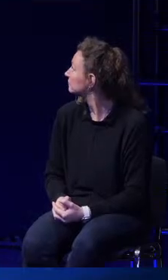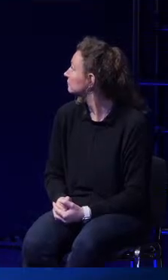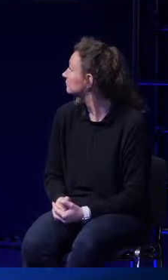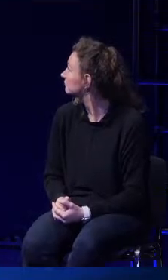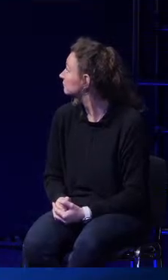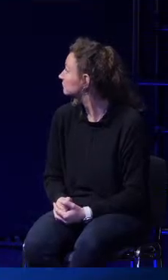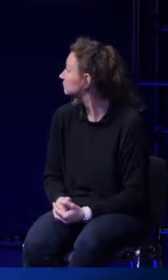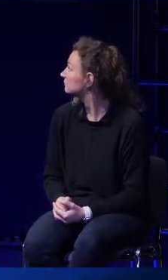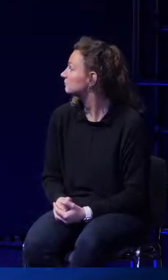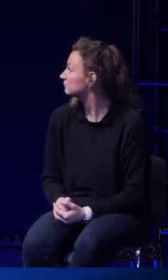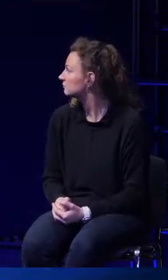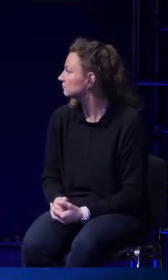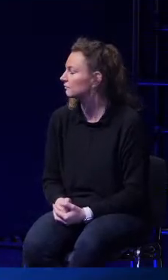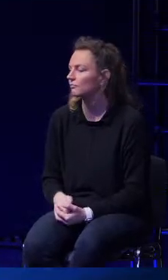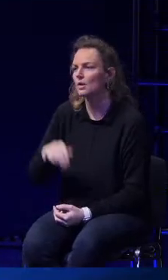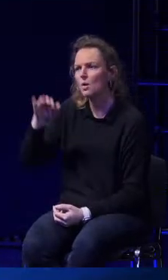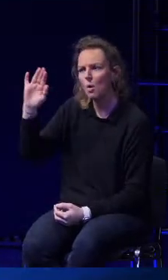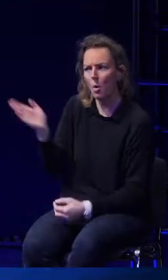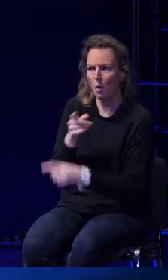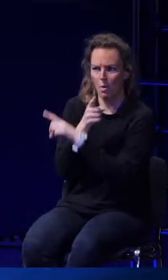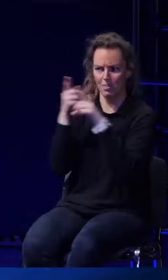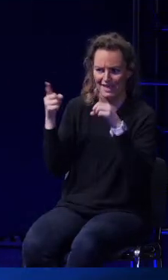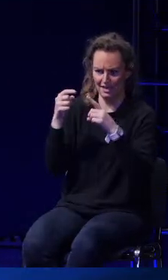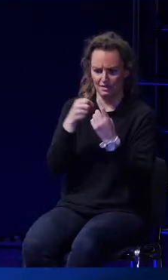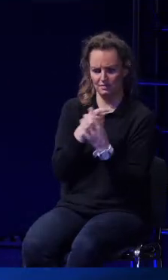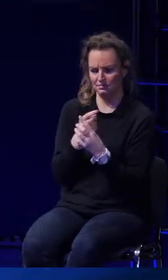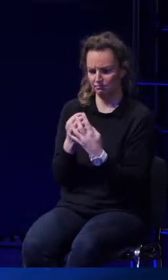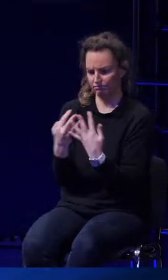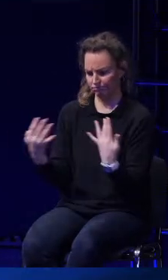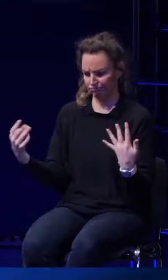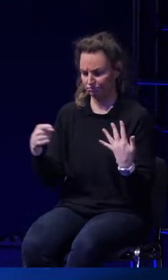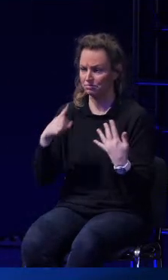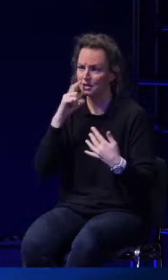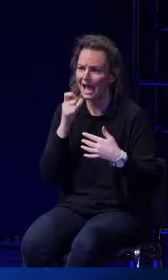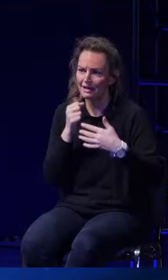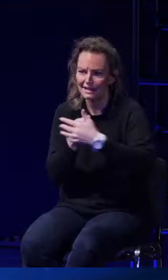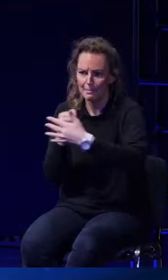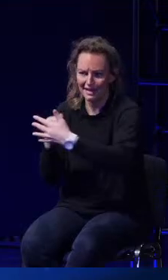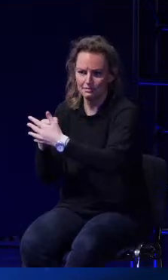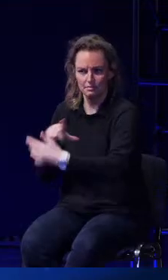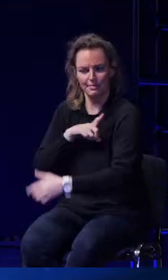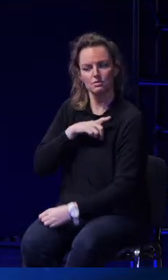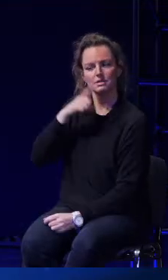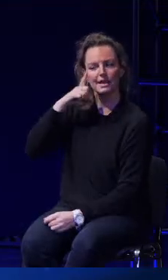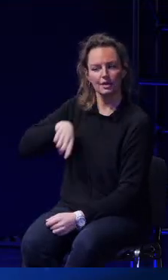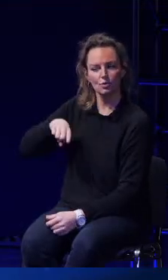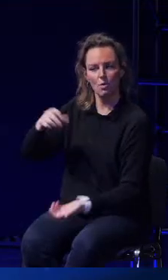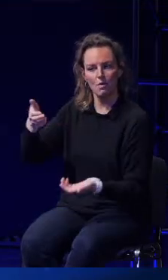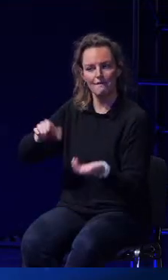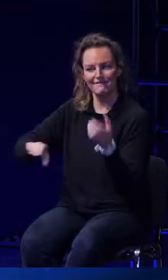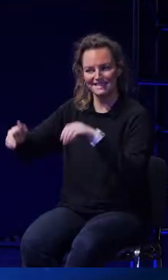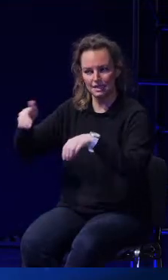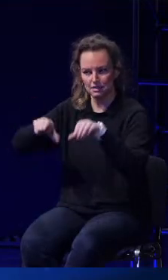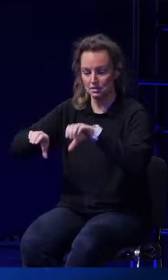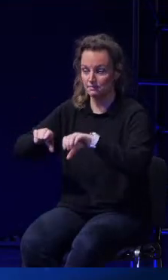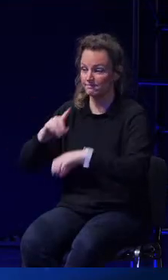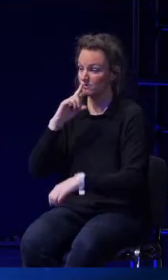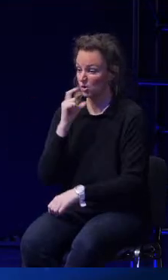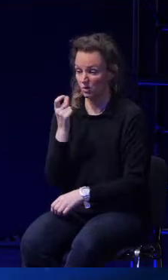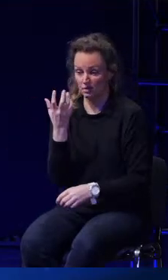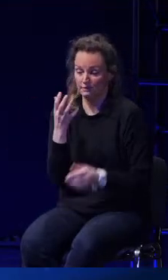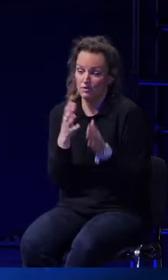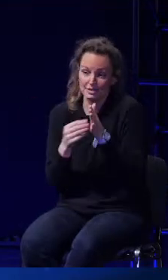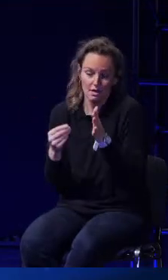all these could limit because they ignore the actual physics, right? So you can have 5 different physical forms of light